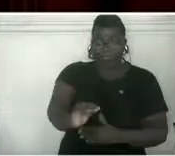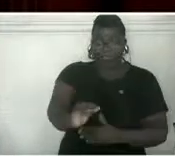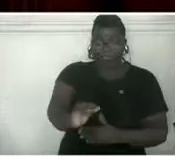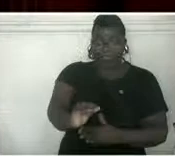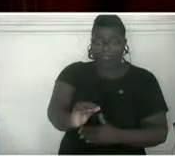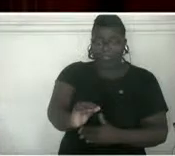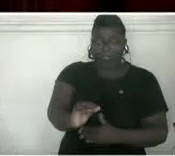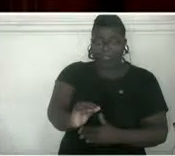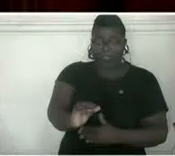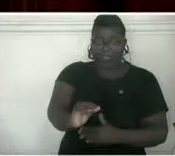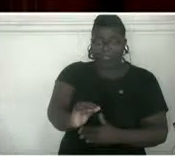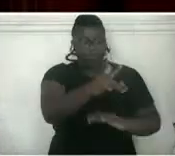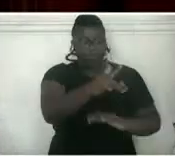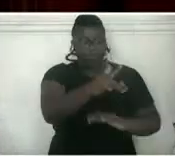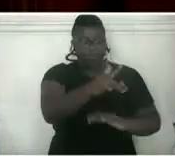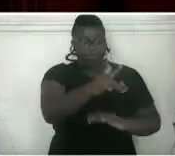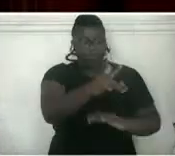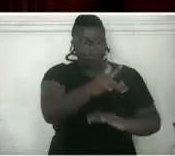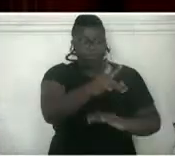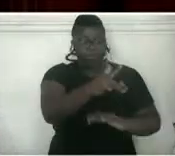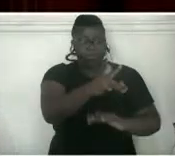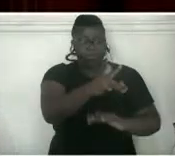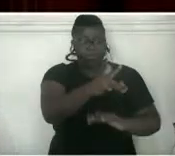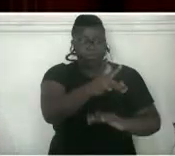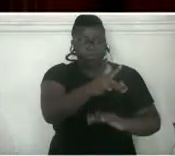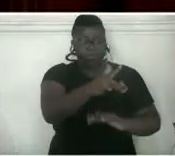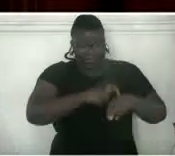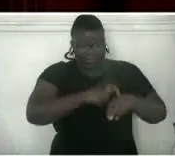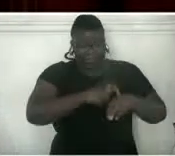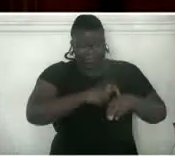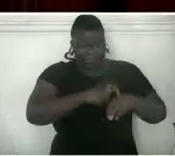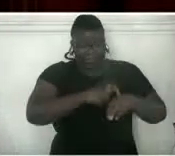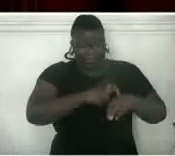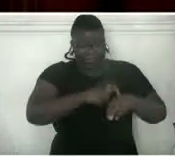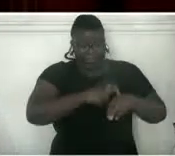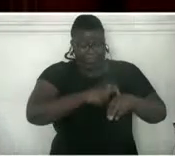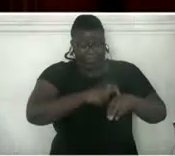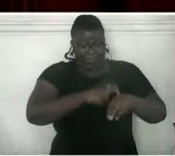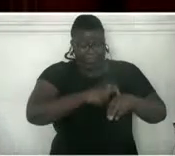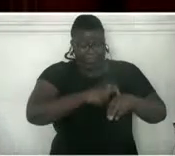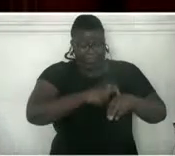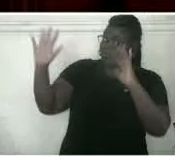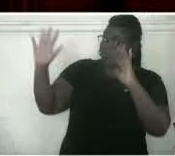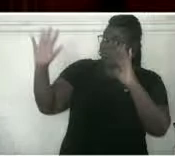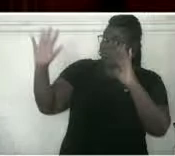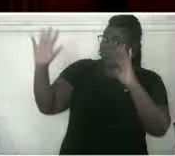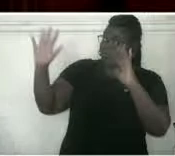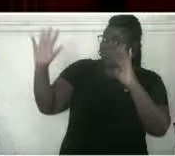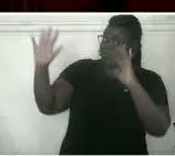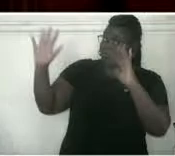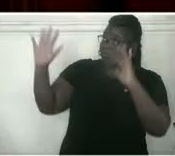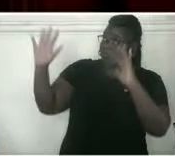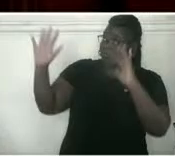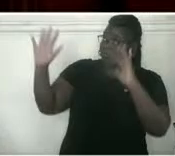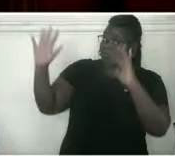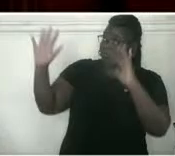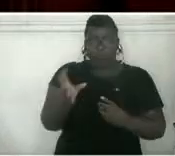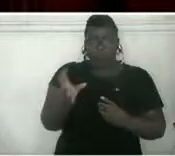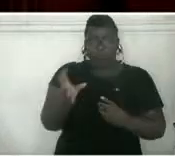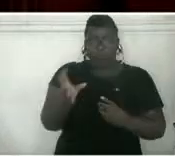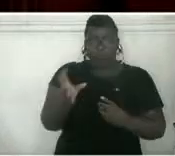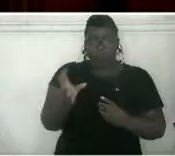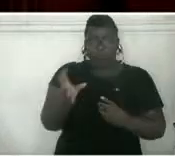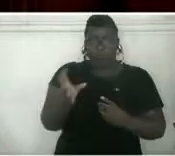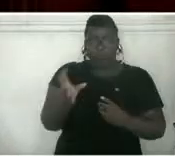availed if it is needed. We congratulate all our departments for embracing youth employment with